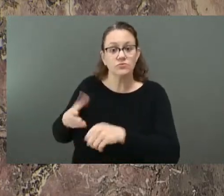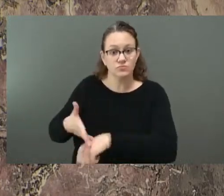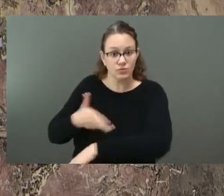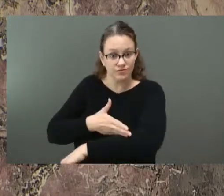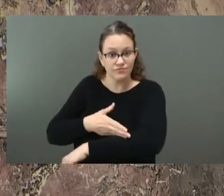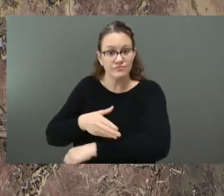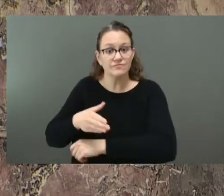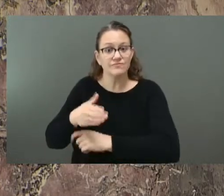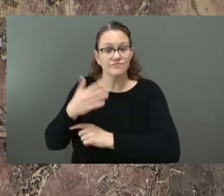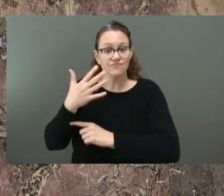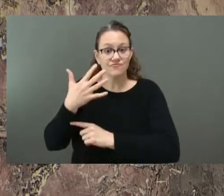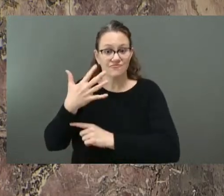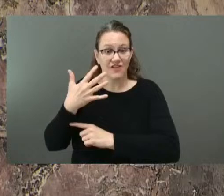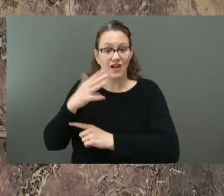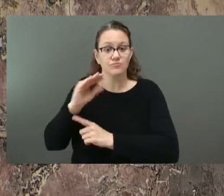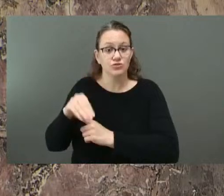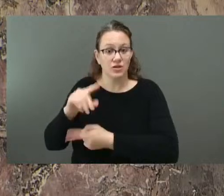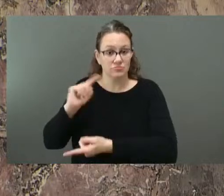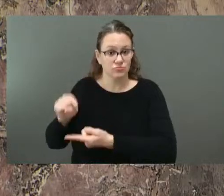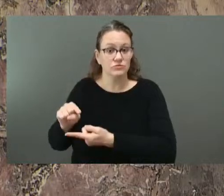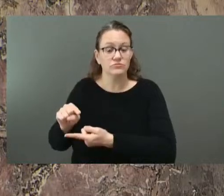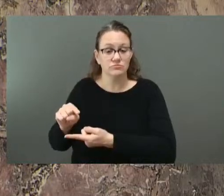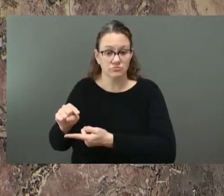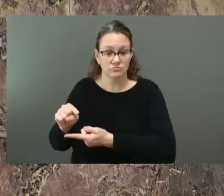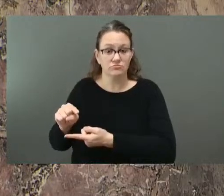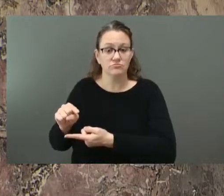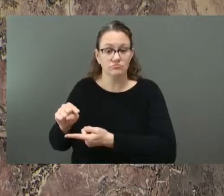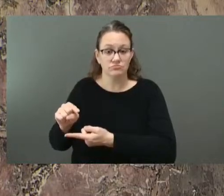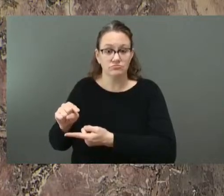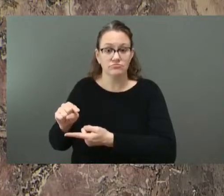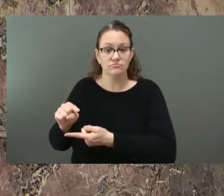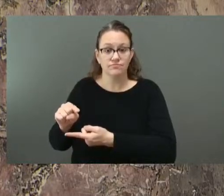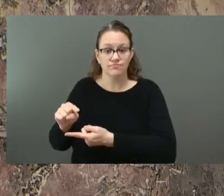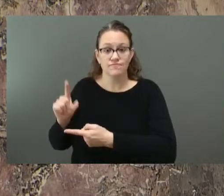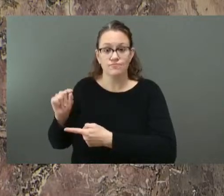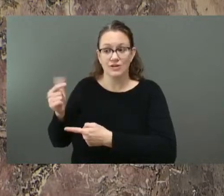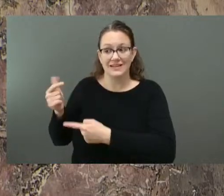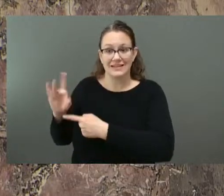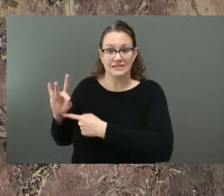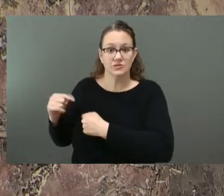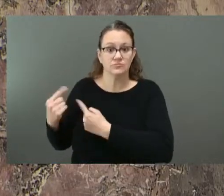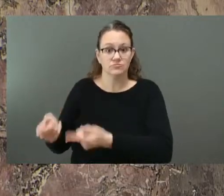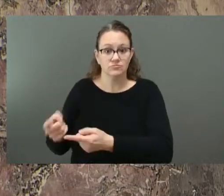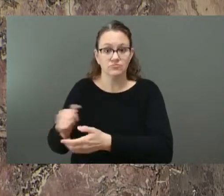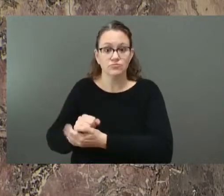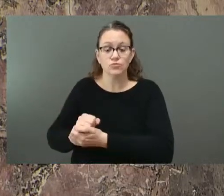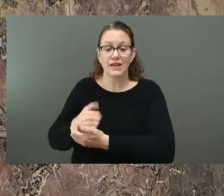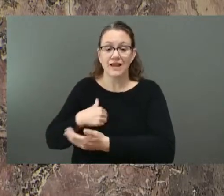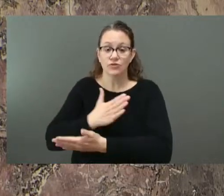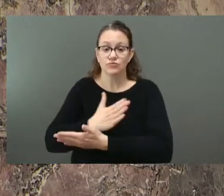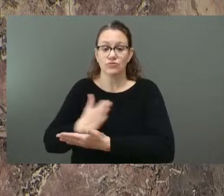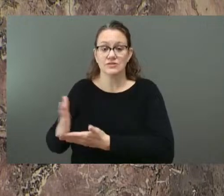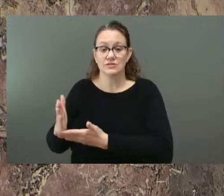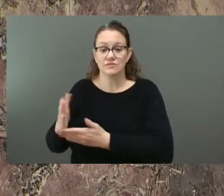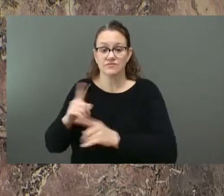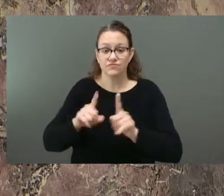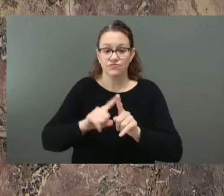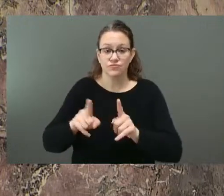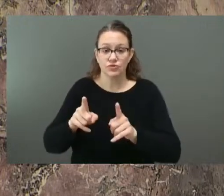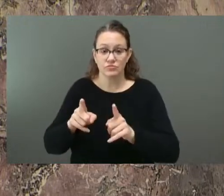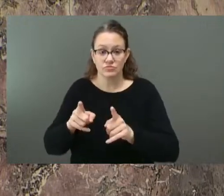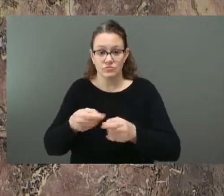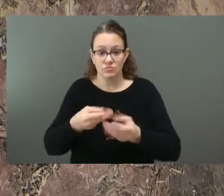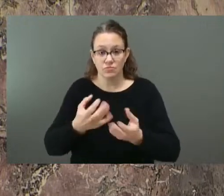have a range of supports for affordability for British Columbians that they had not seen in 16 years of